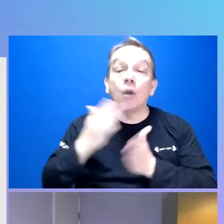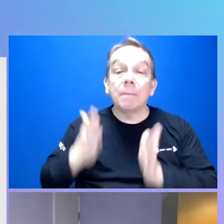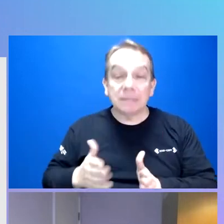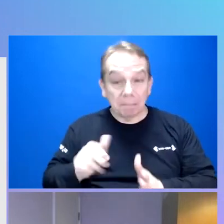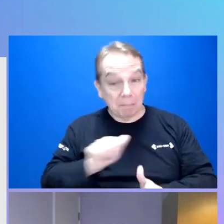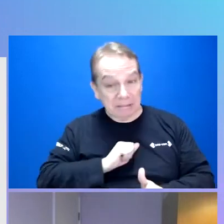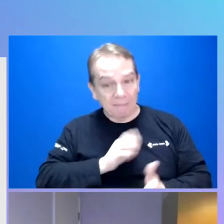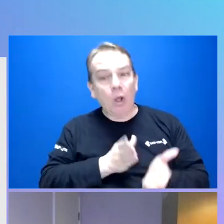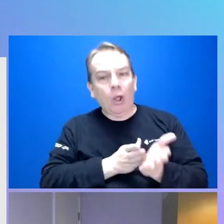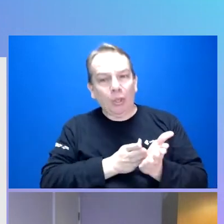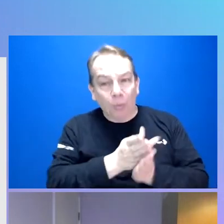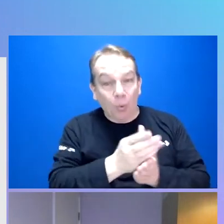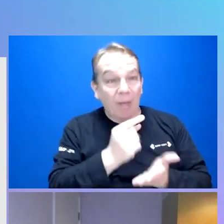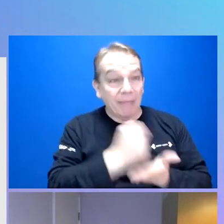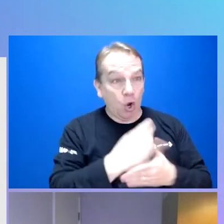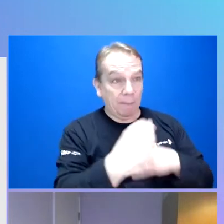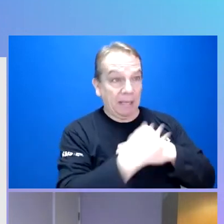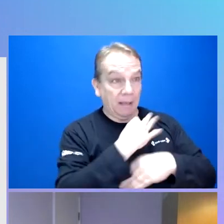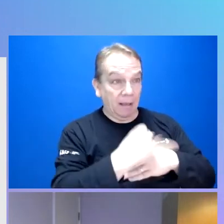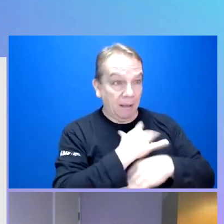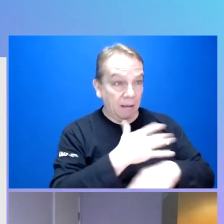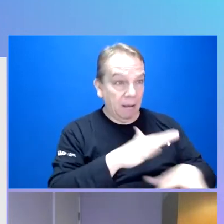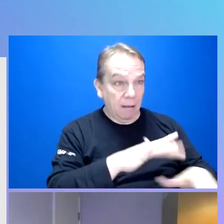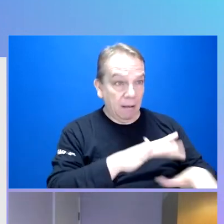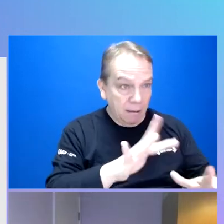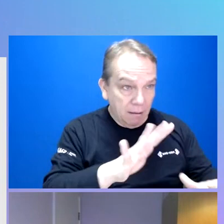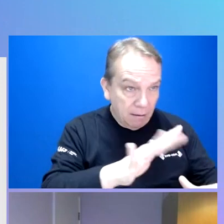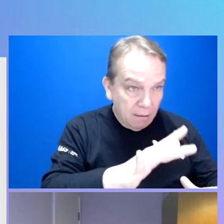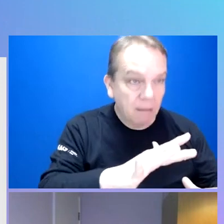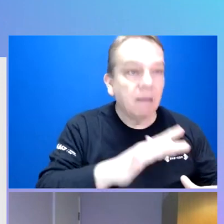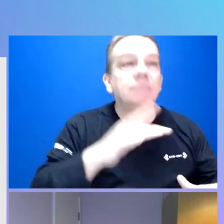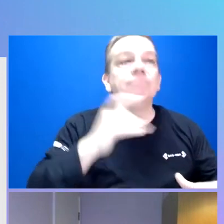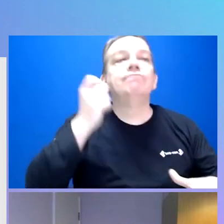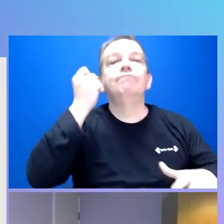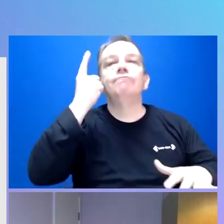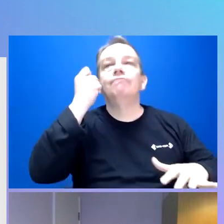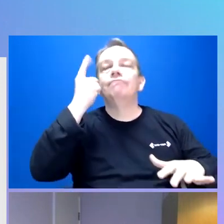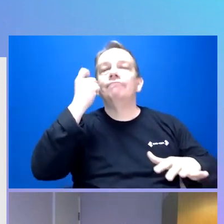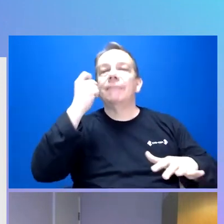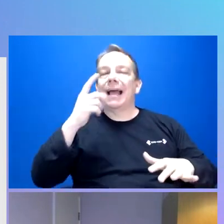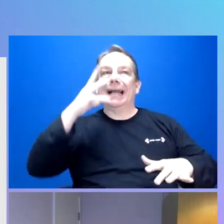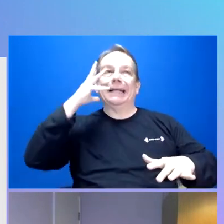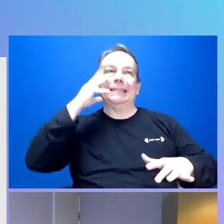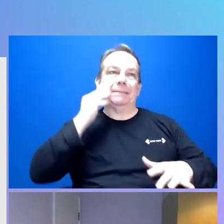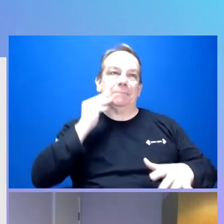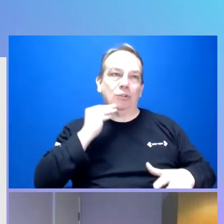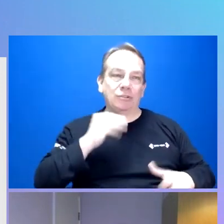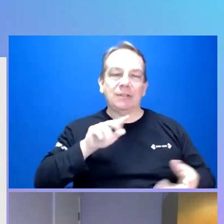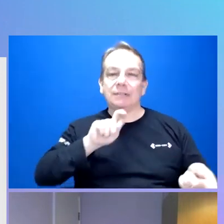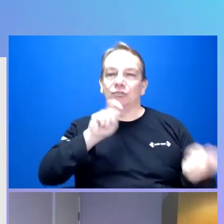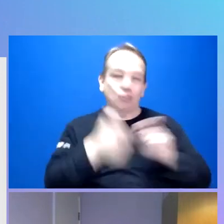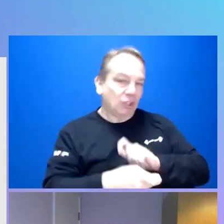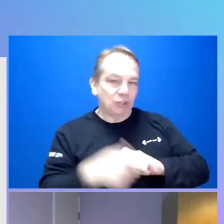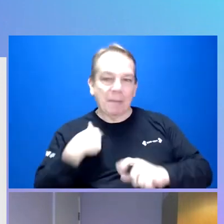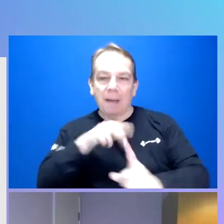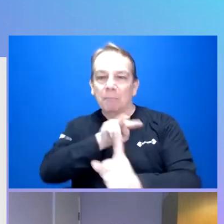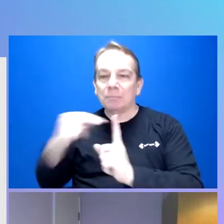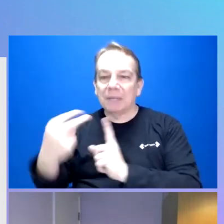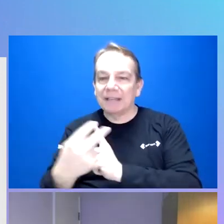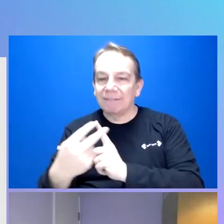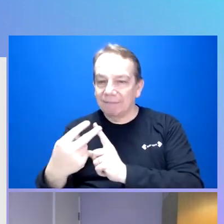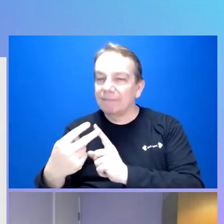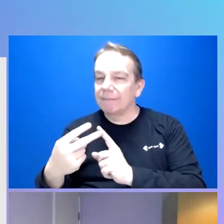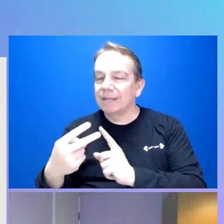to begin practicing as part of their training. It can be really helpful to gain that perspective, being on the other side of those